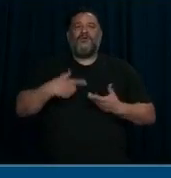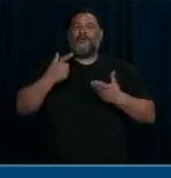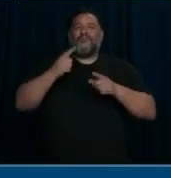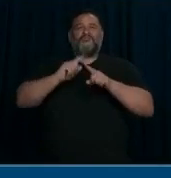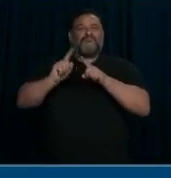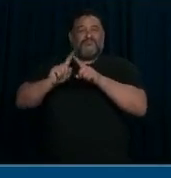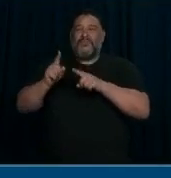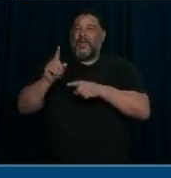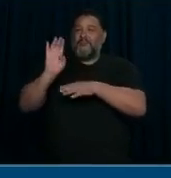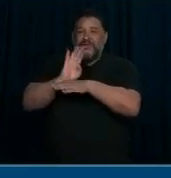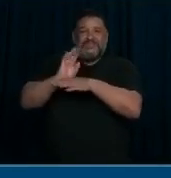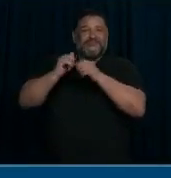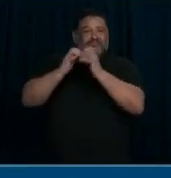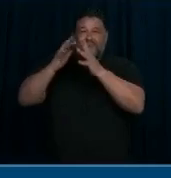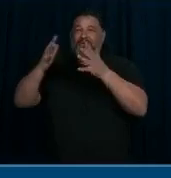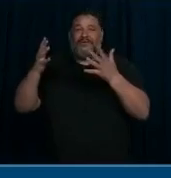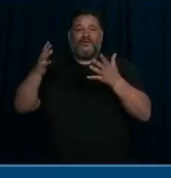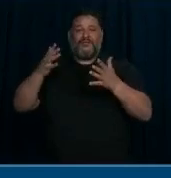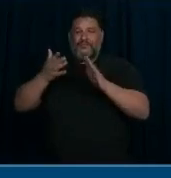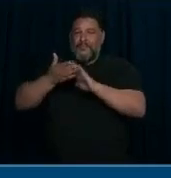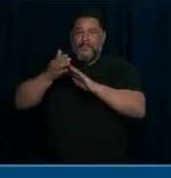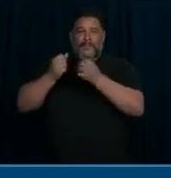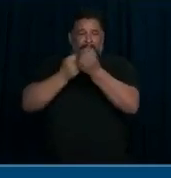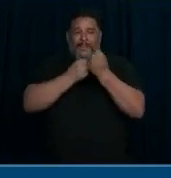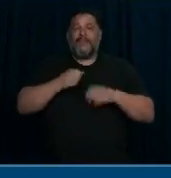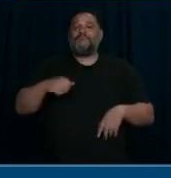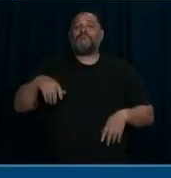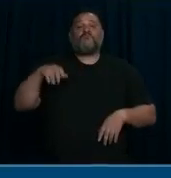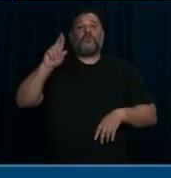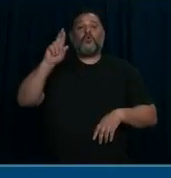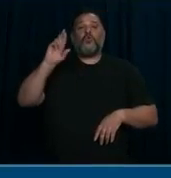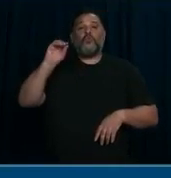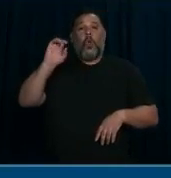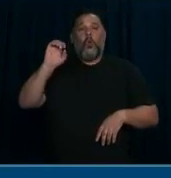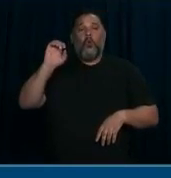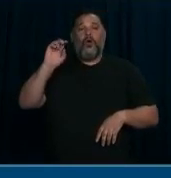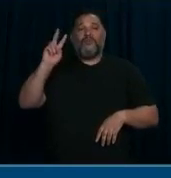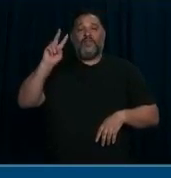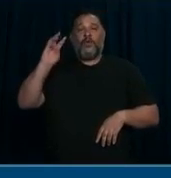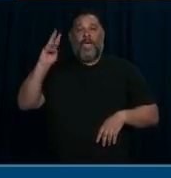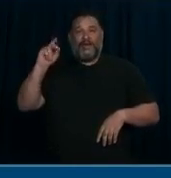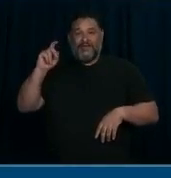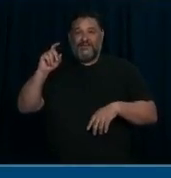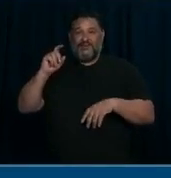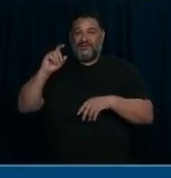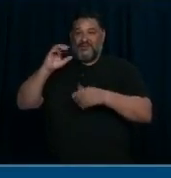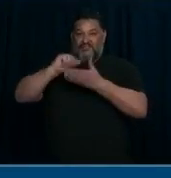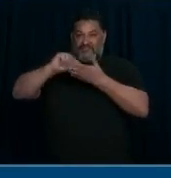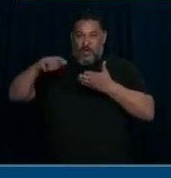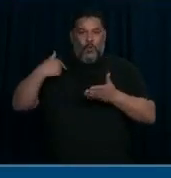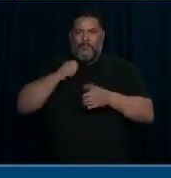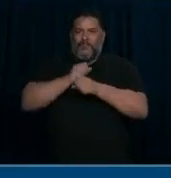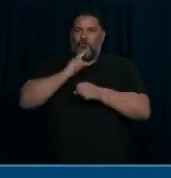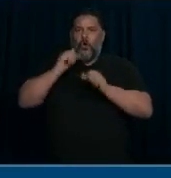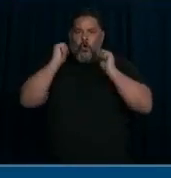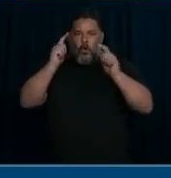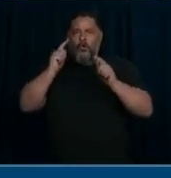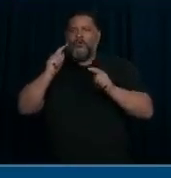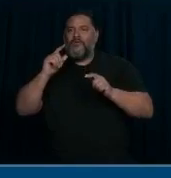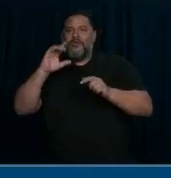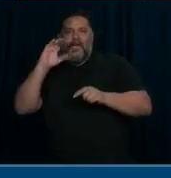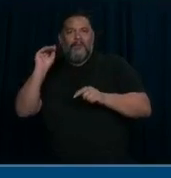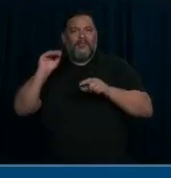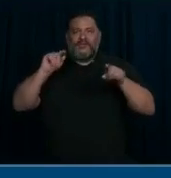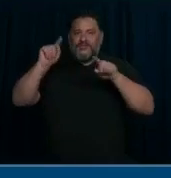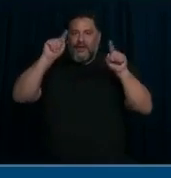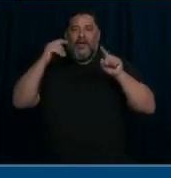things. When Roe v. Wade was getting struck down, we made sure that every employee in our company had abortion access no matter what